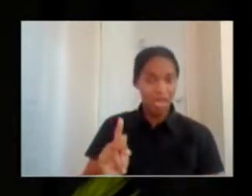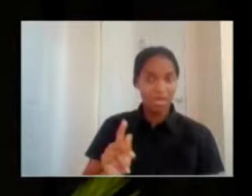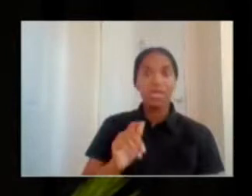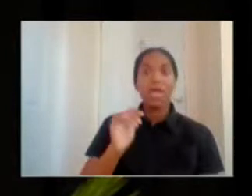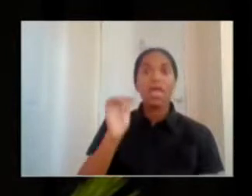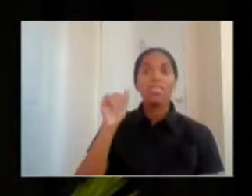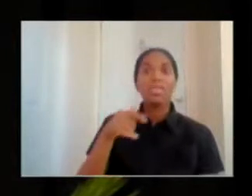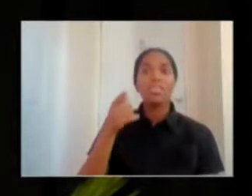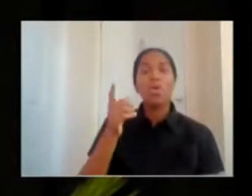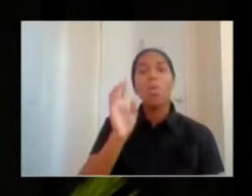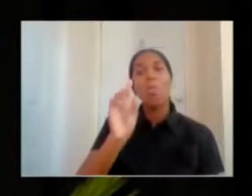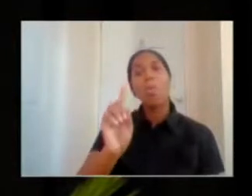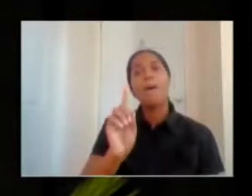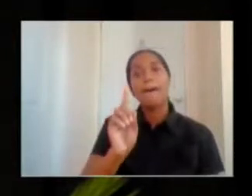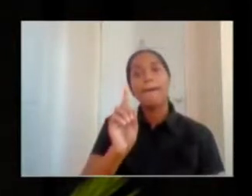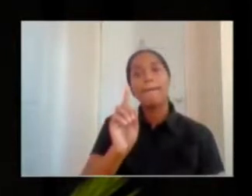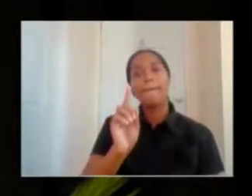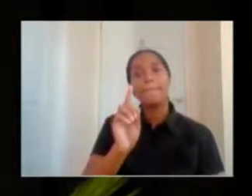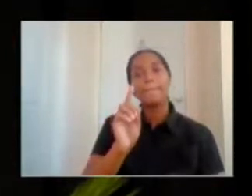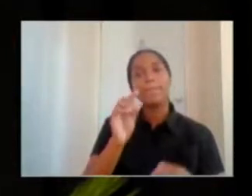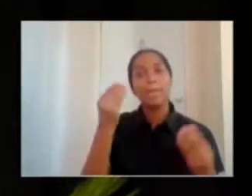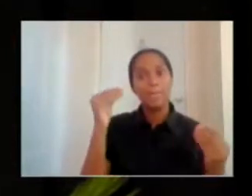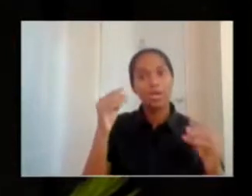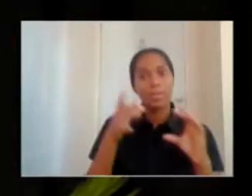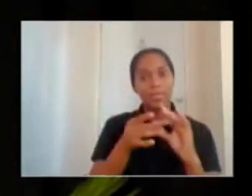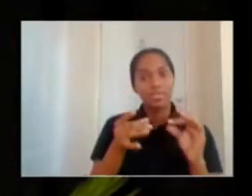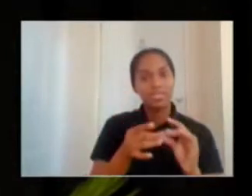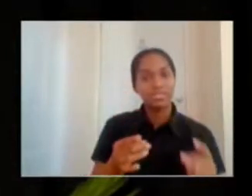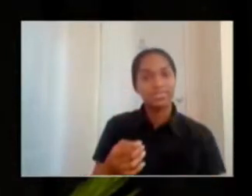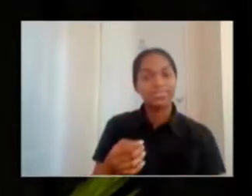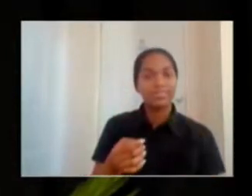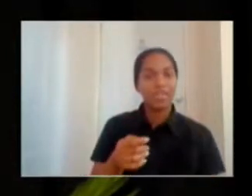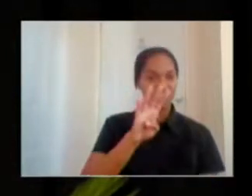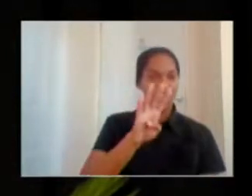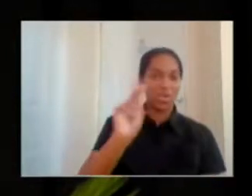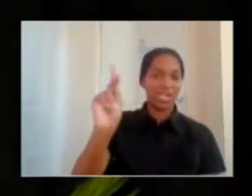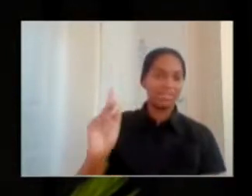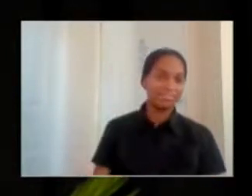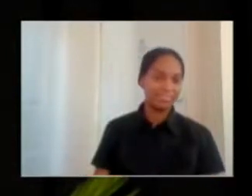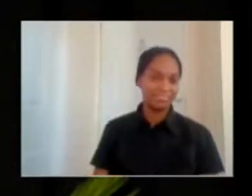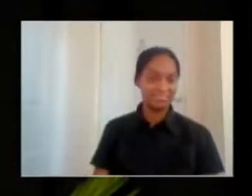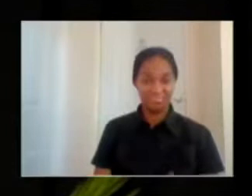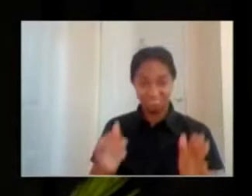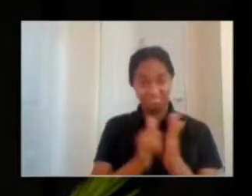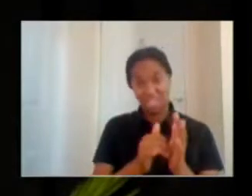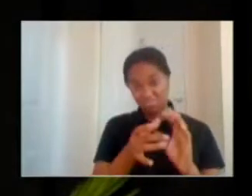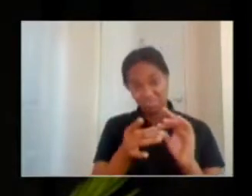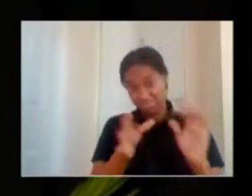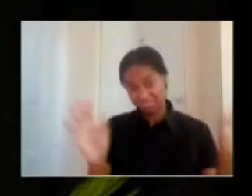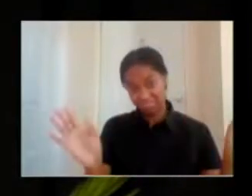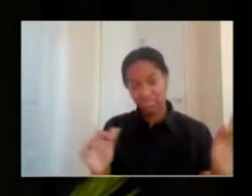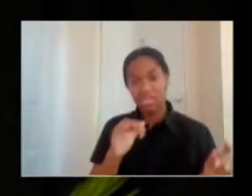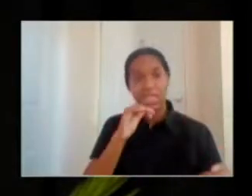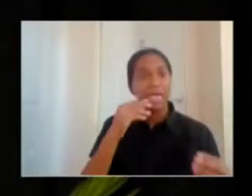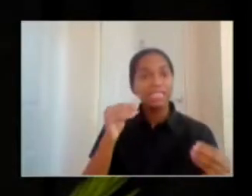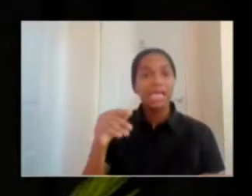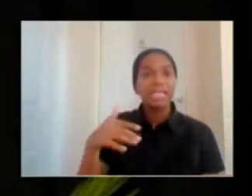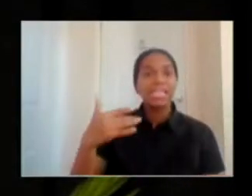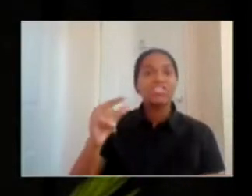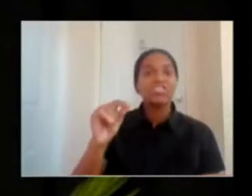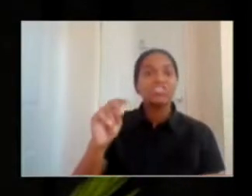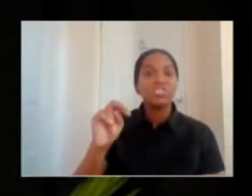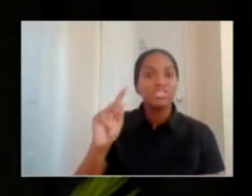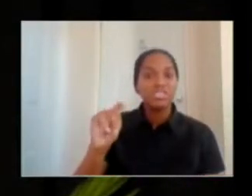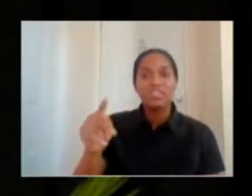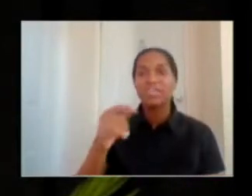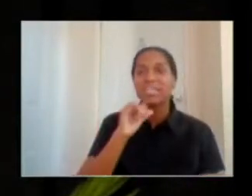one marketing message, 4K. That was the marketing message. They didn't sell next-gen TV. They didn't say we're